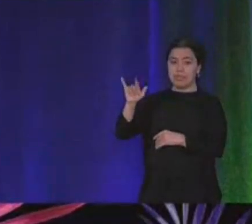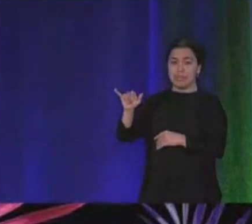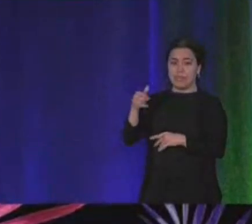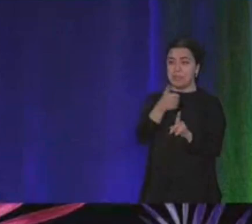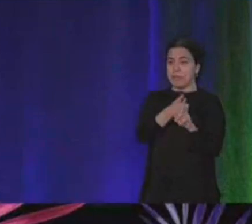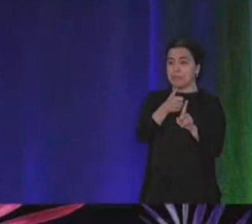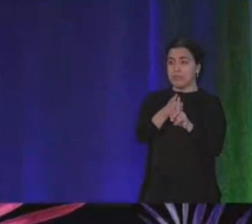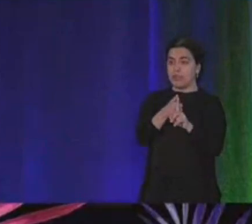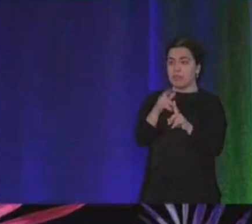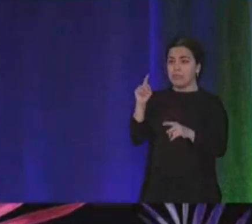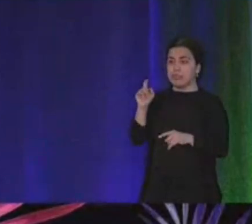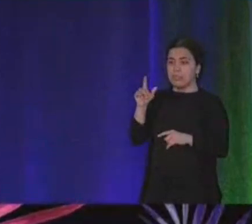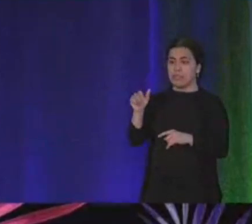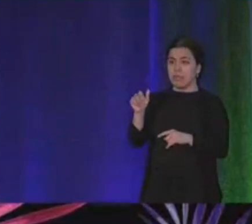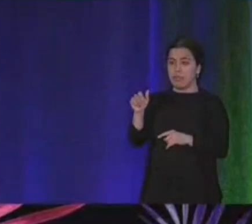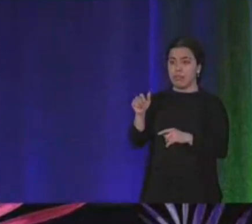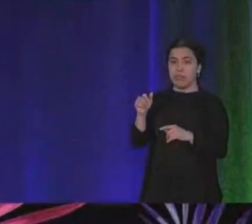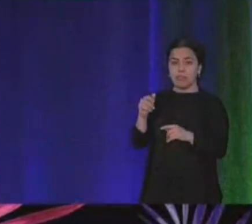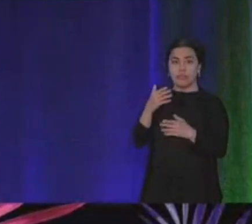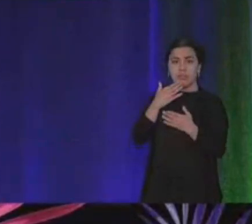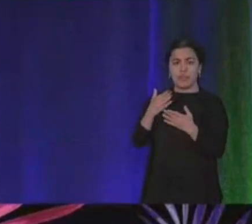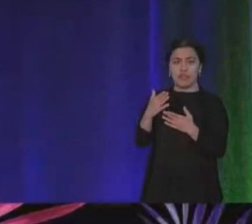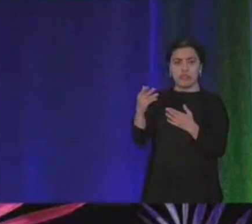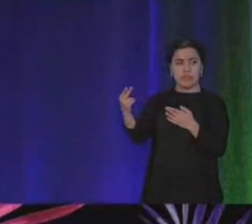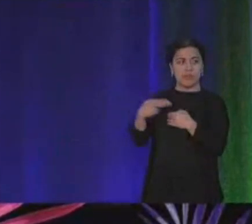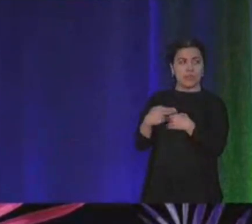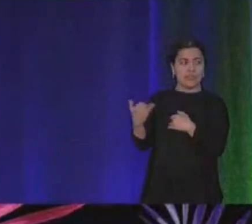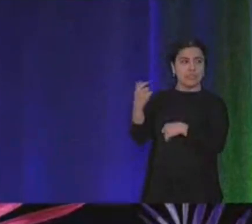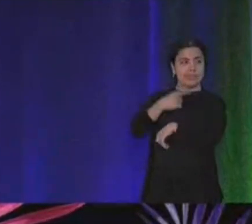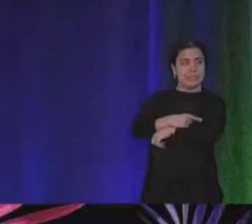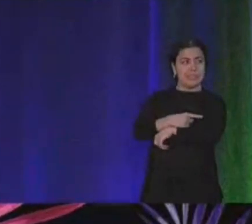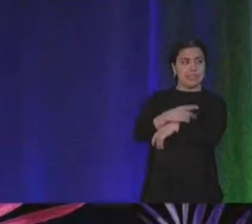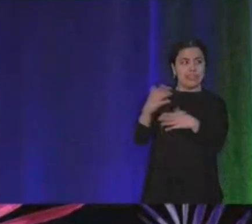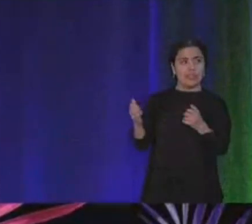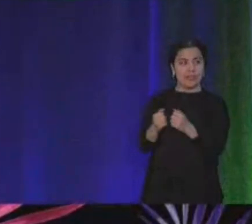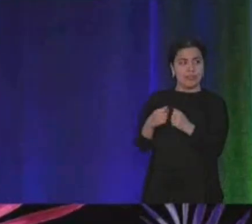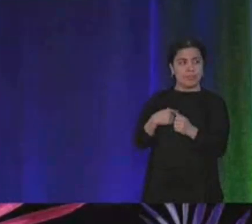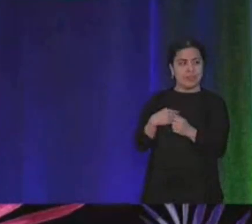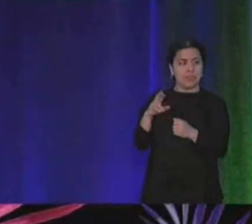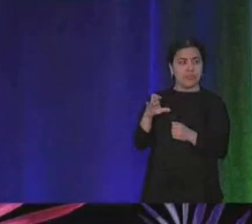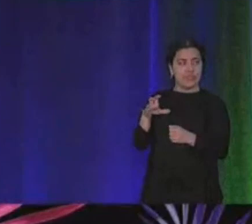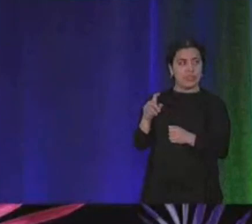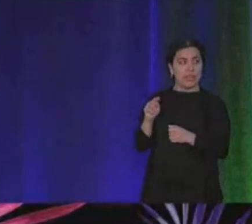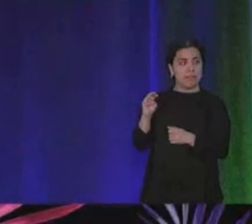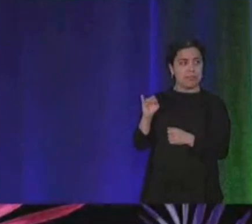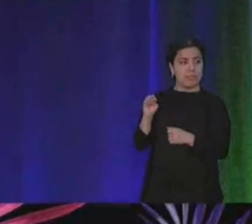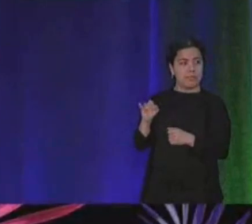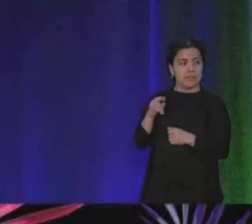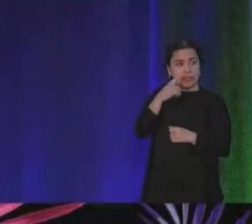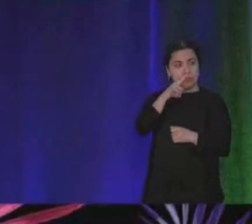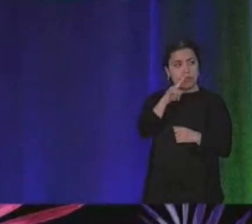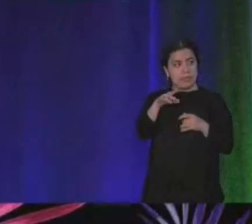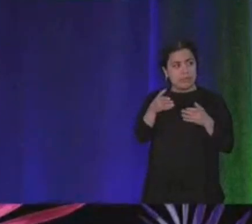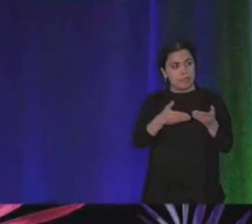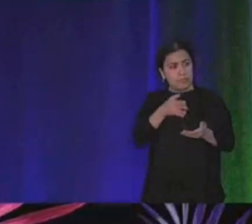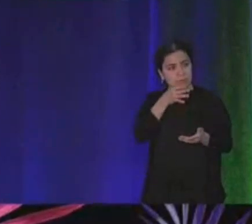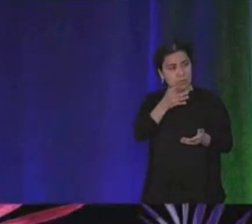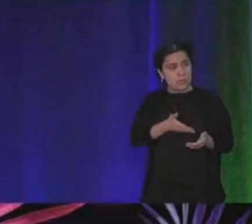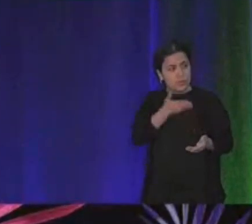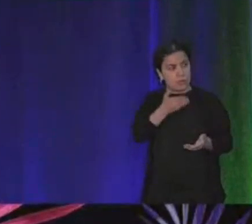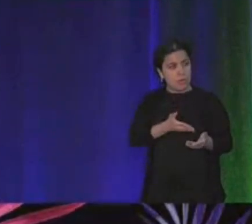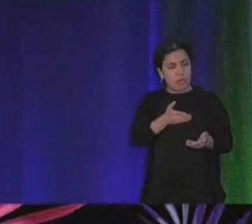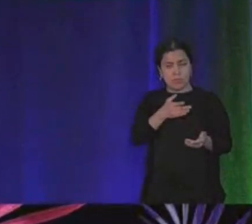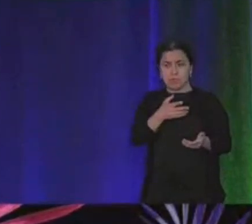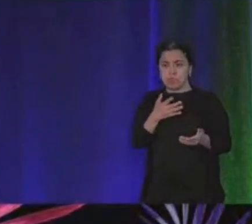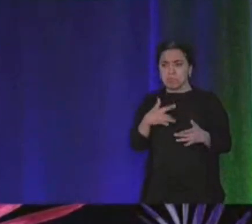us today. So Hosh'ki, thanks for joining us today here with me at React Miami. Can you take a little minute to introduce yourself and a little bit